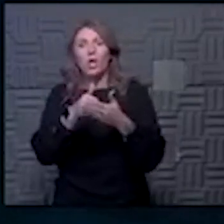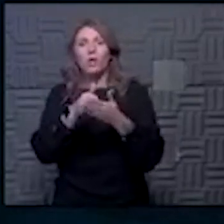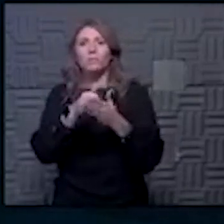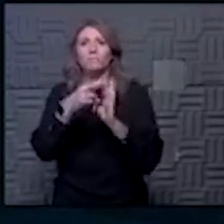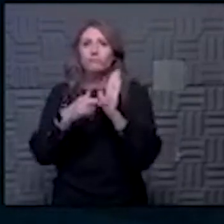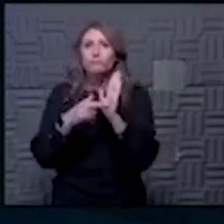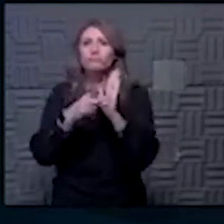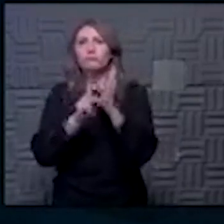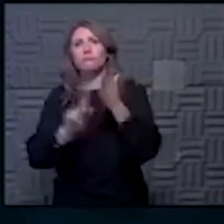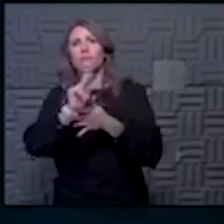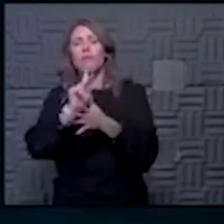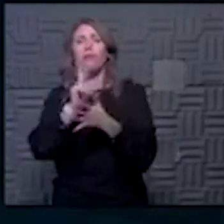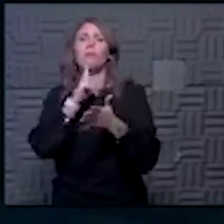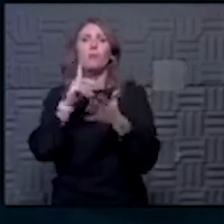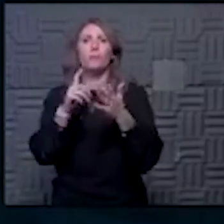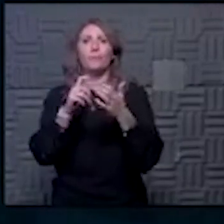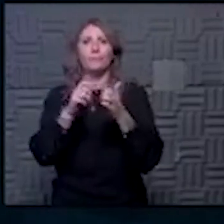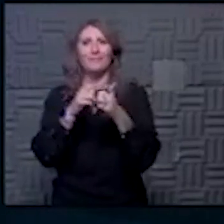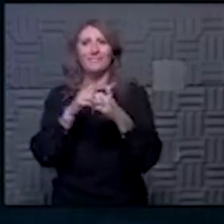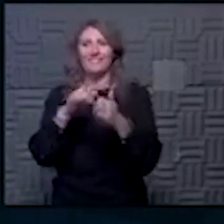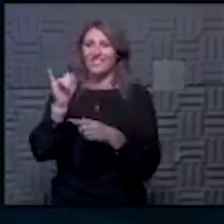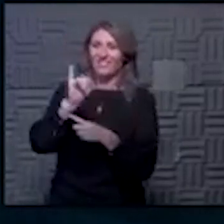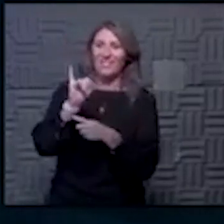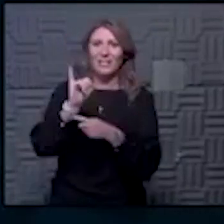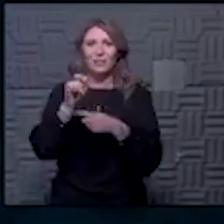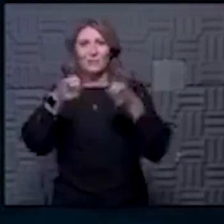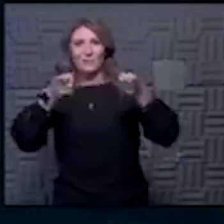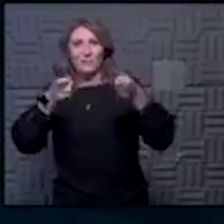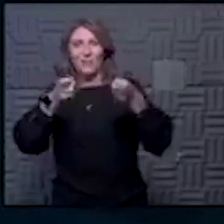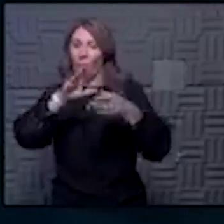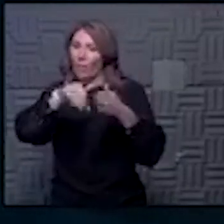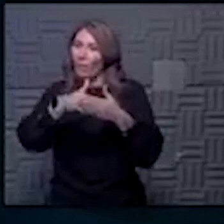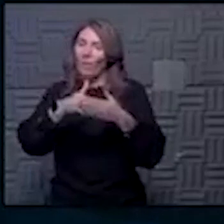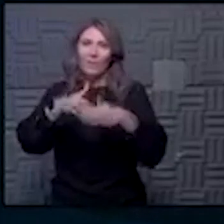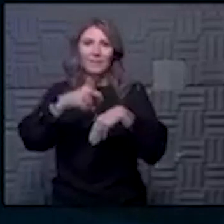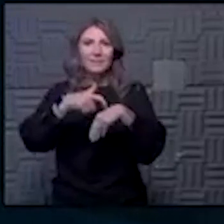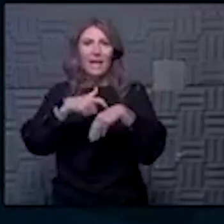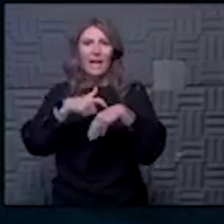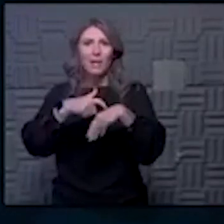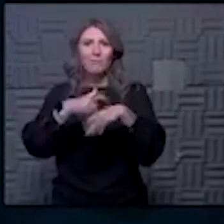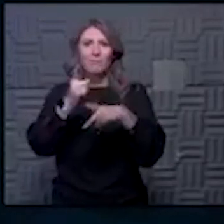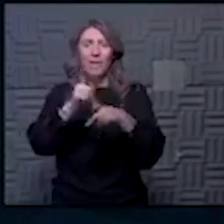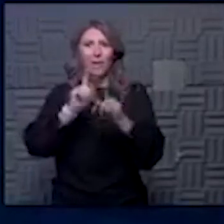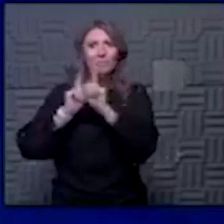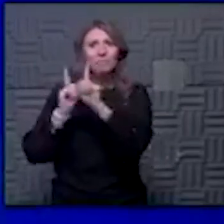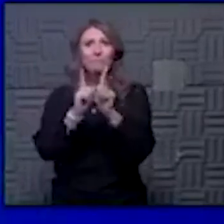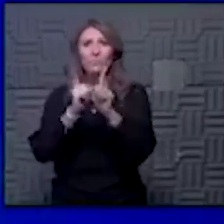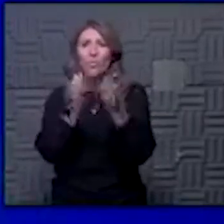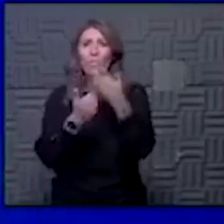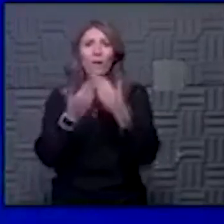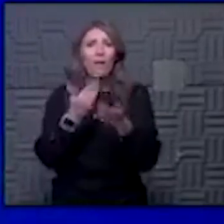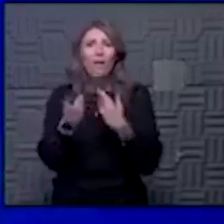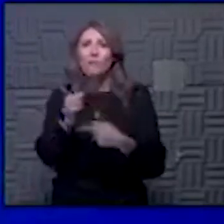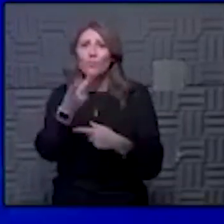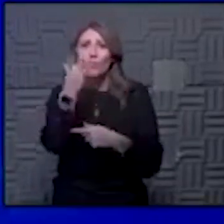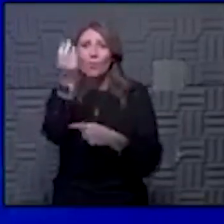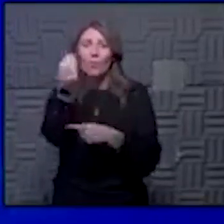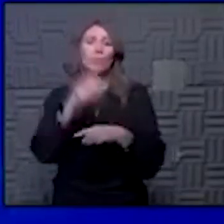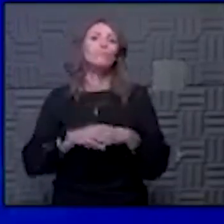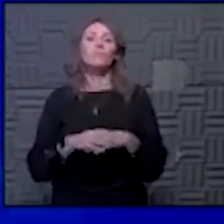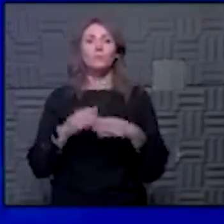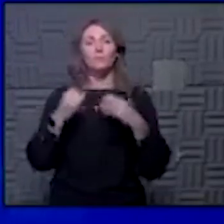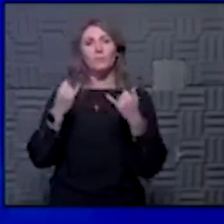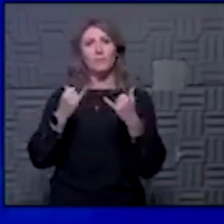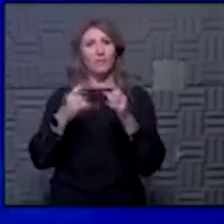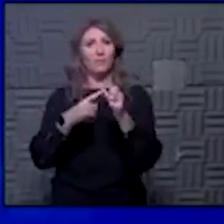because as we say all the time, the pillars of infection control travel with us wherever we go. So today, let's